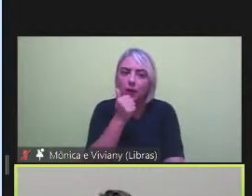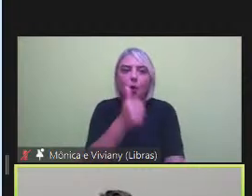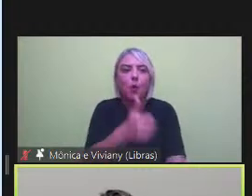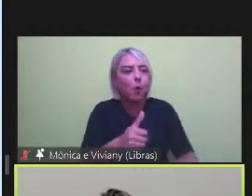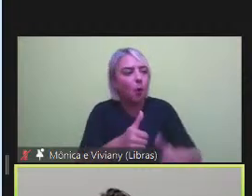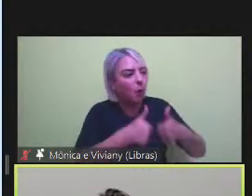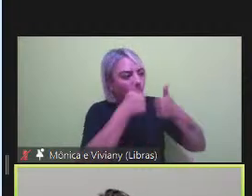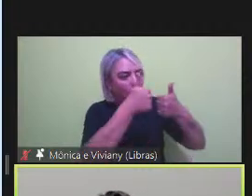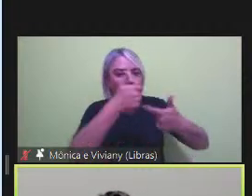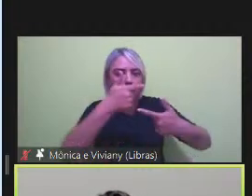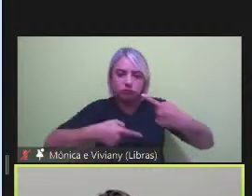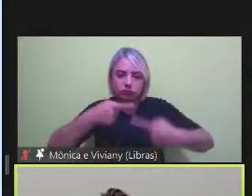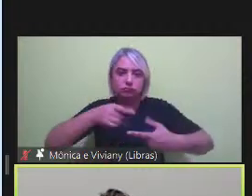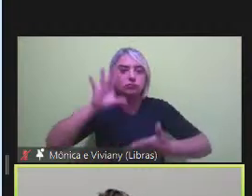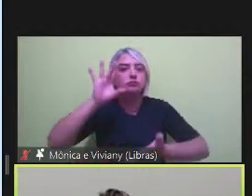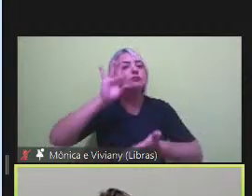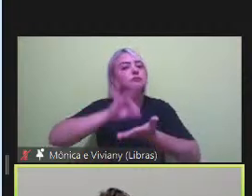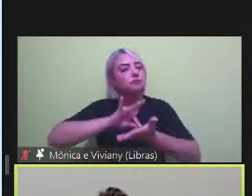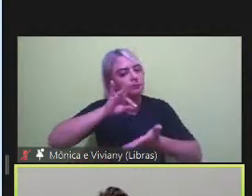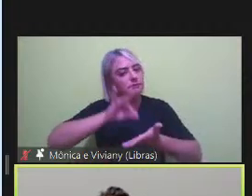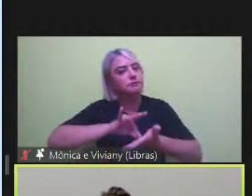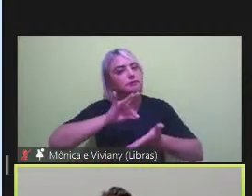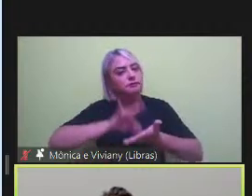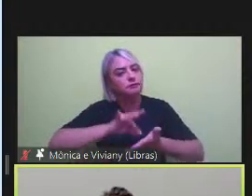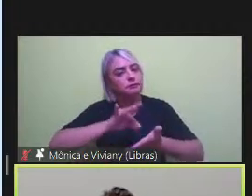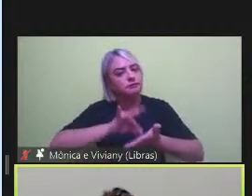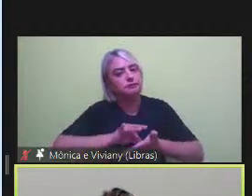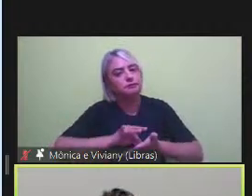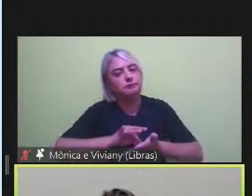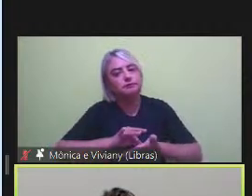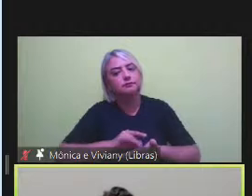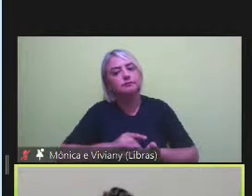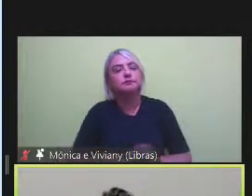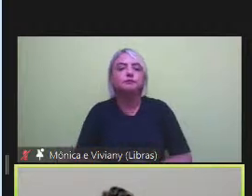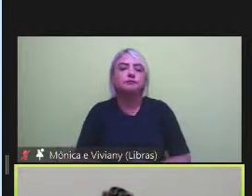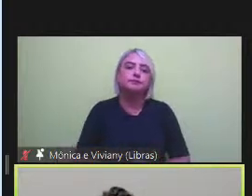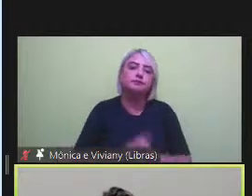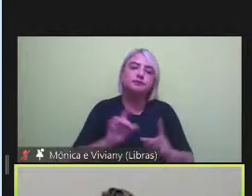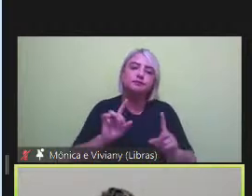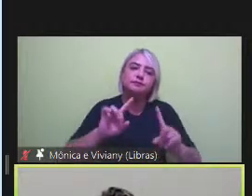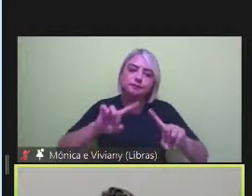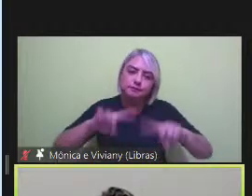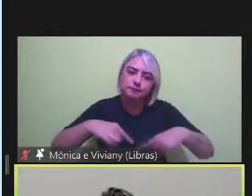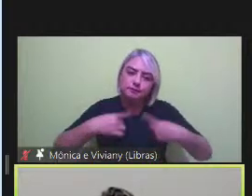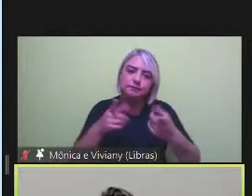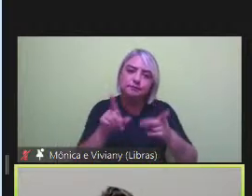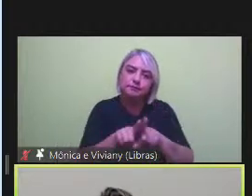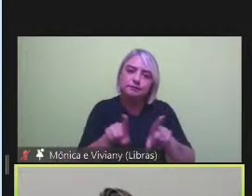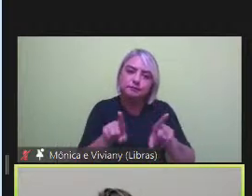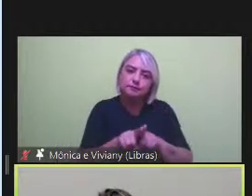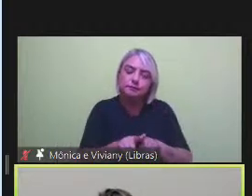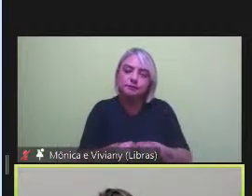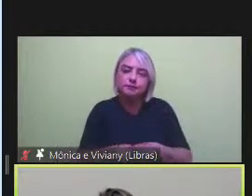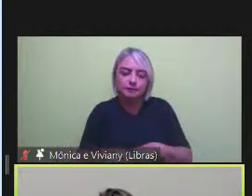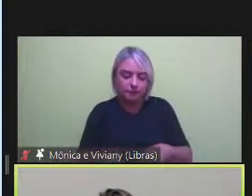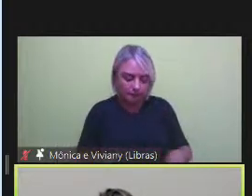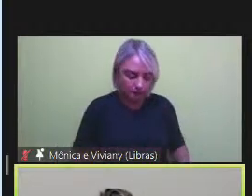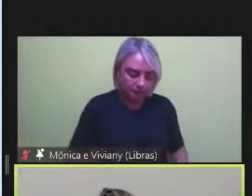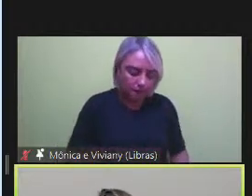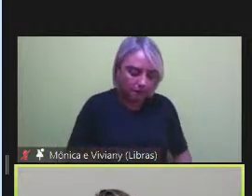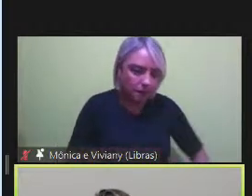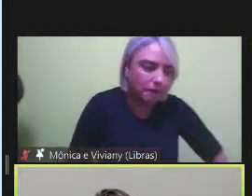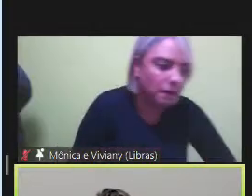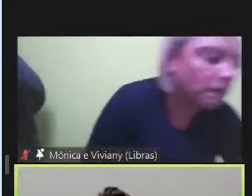for a quality food nutrition, for one that is very effective. It is a challenge to also execute